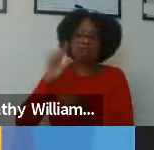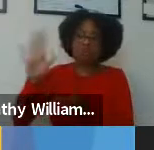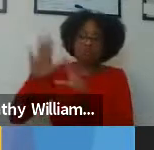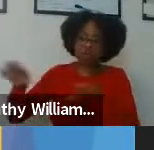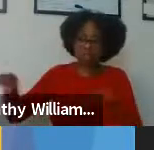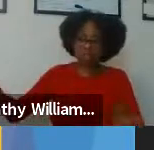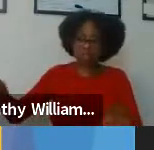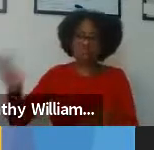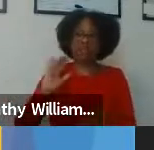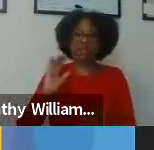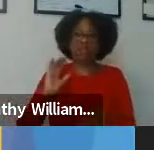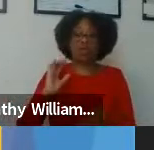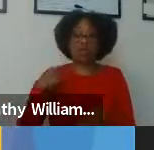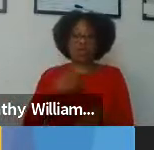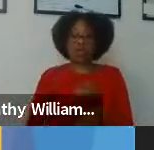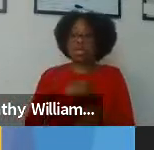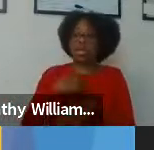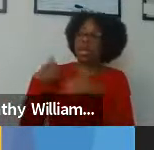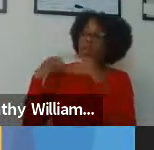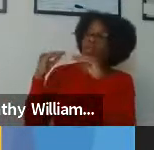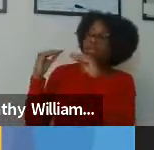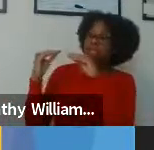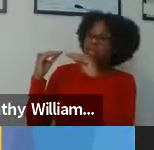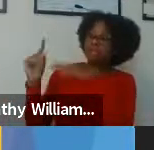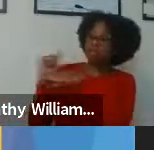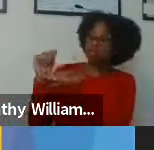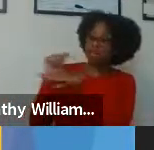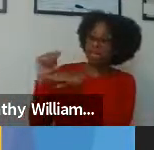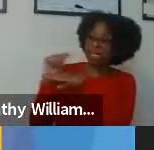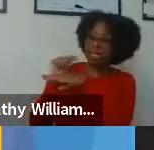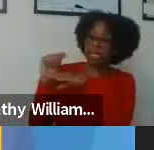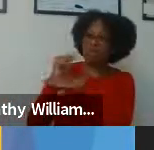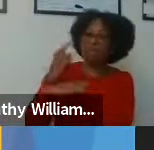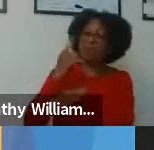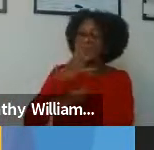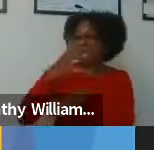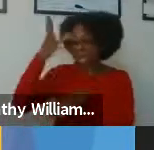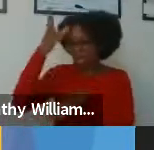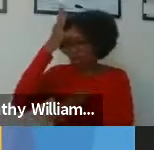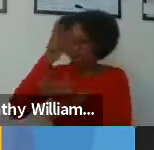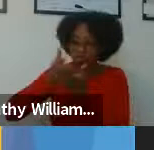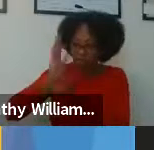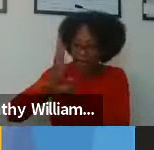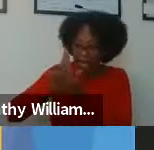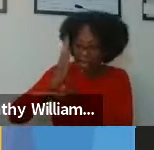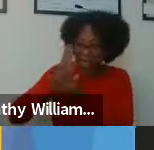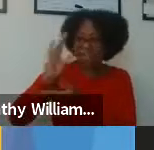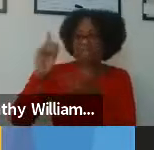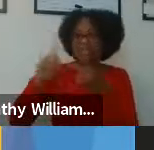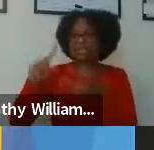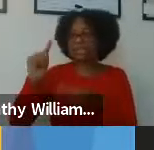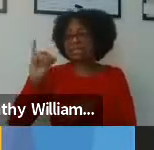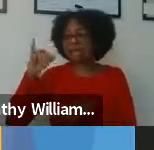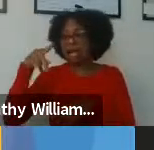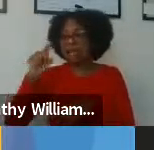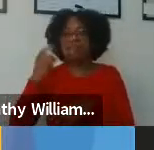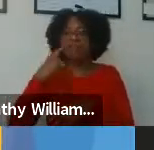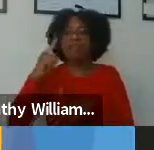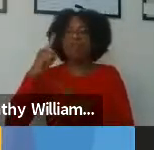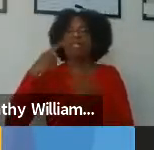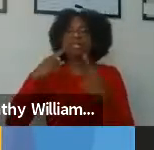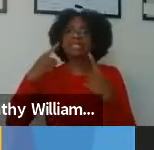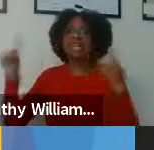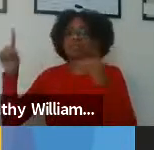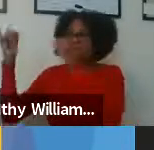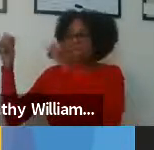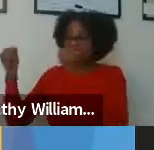parent trainings on special education. These trainings cover both rights and tips for a successful individualized